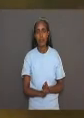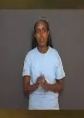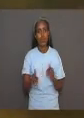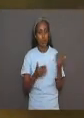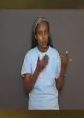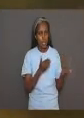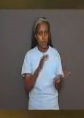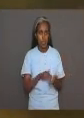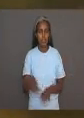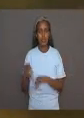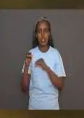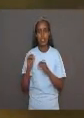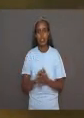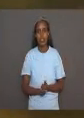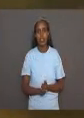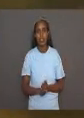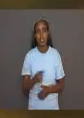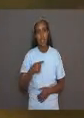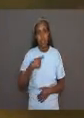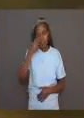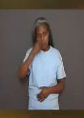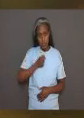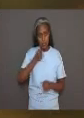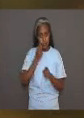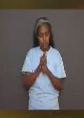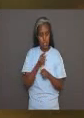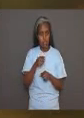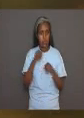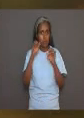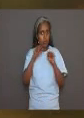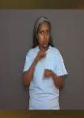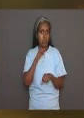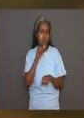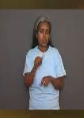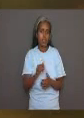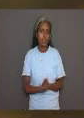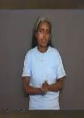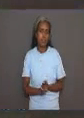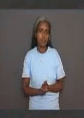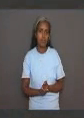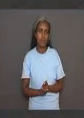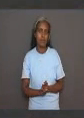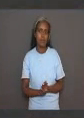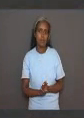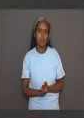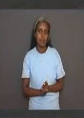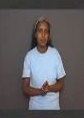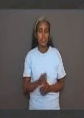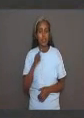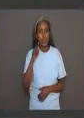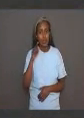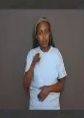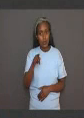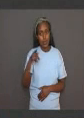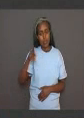Welcome back, students. I am sure that was not too difficult. Your pie